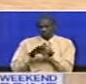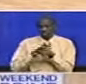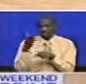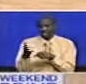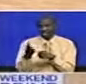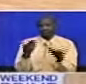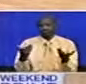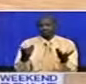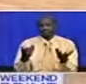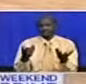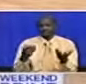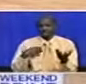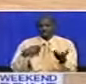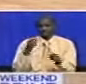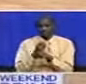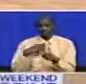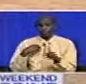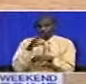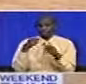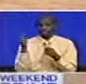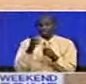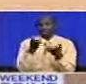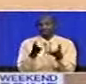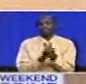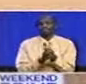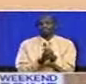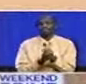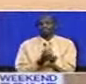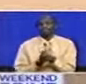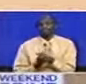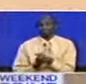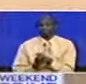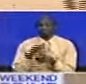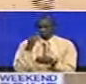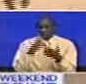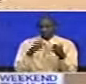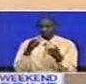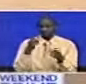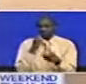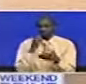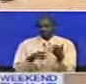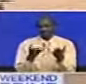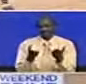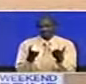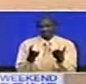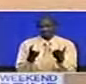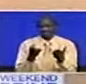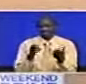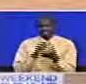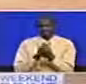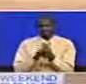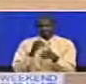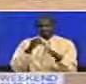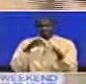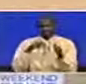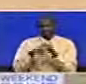walifyote naweza kuinatembea sasa hivi sababu wote wako pale moja vijana. Youthful players are with no doubt showing their soccer prowess at grassroots levels, and they had